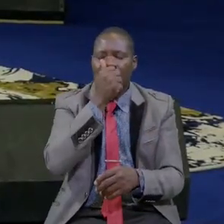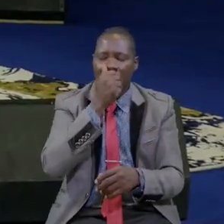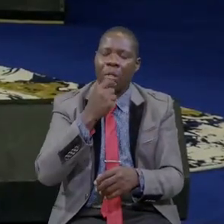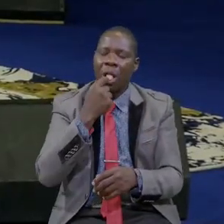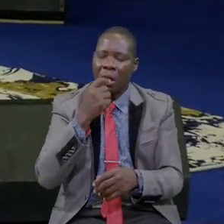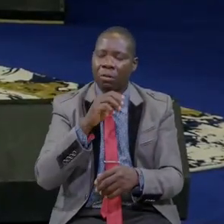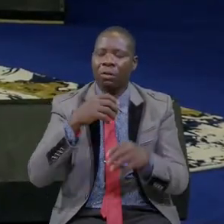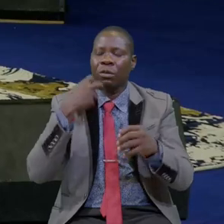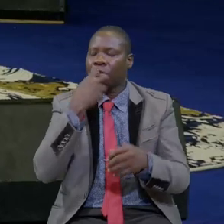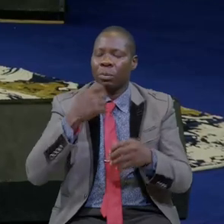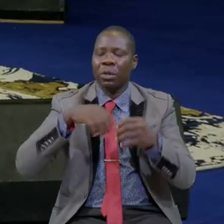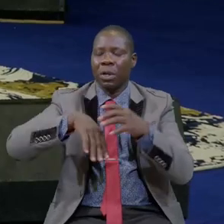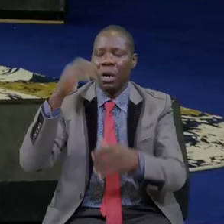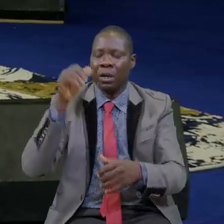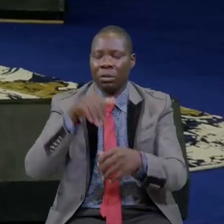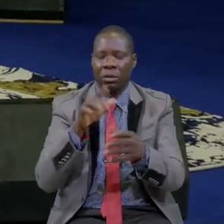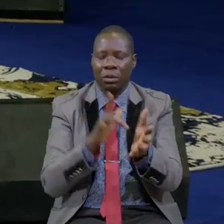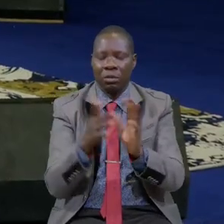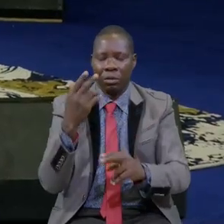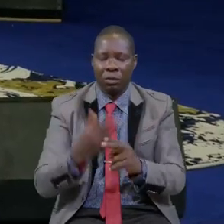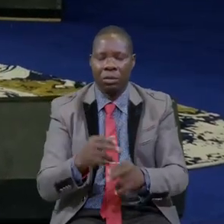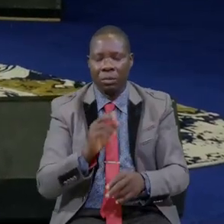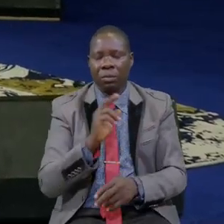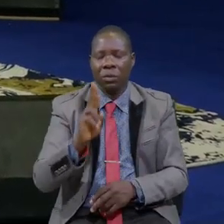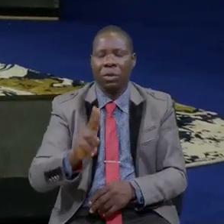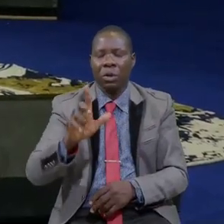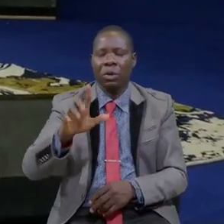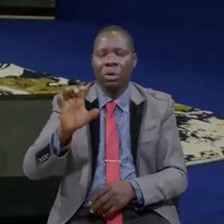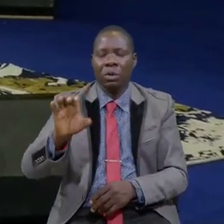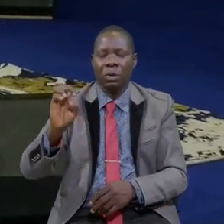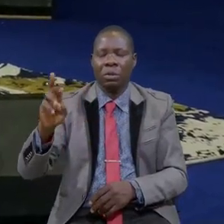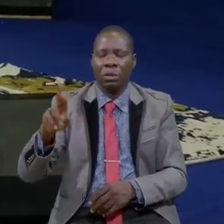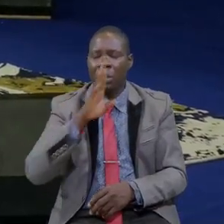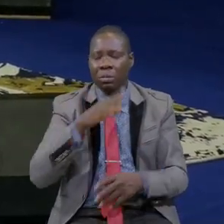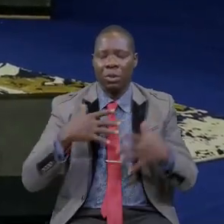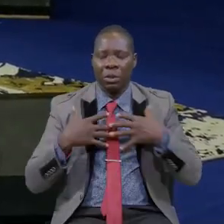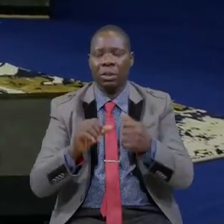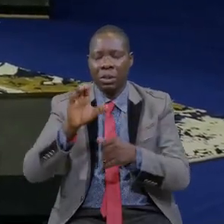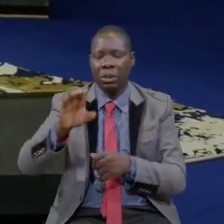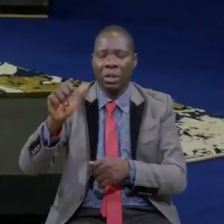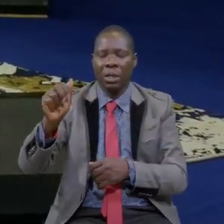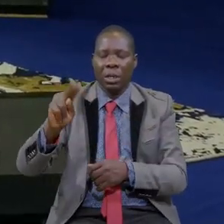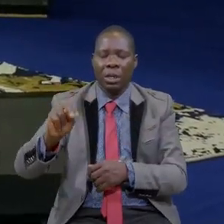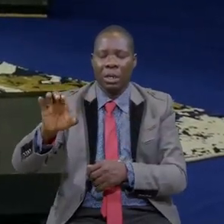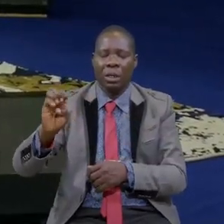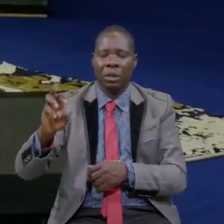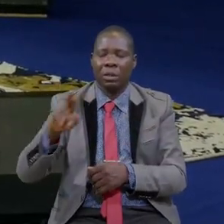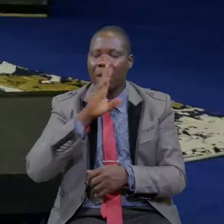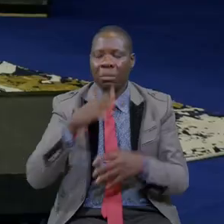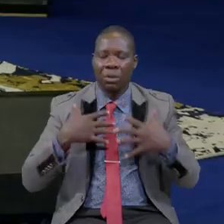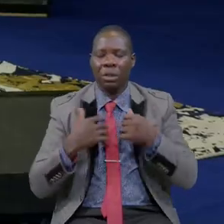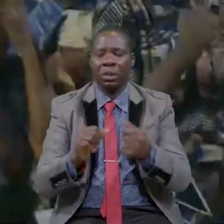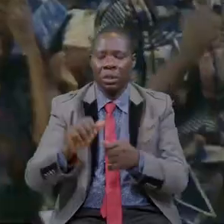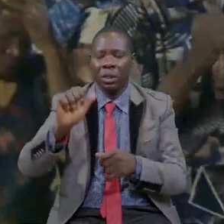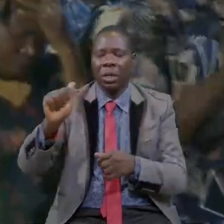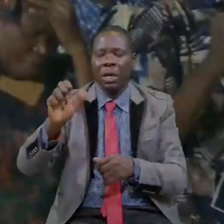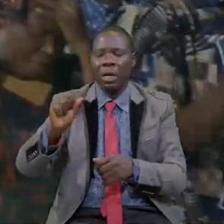out also be healed cancer be healed arthritis be